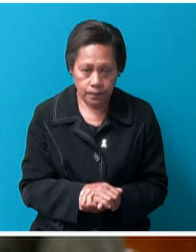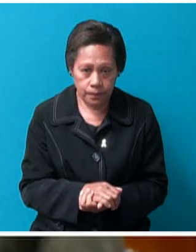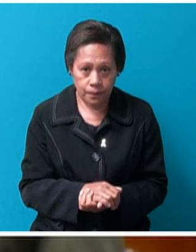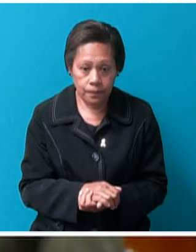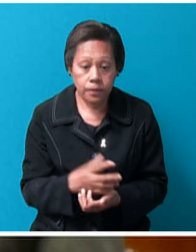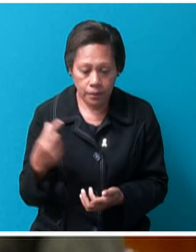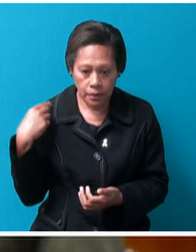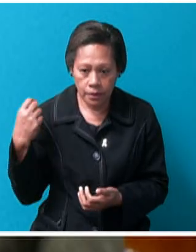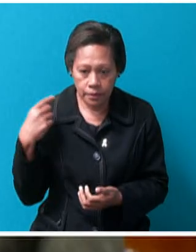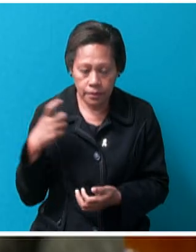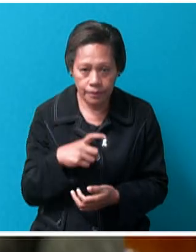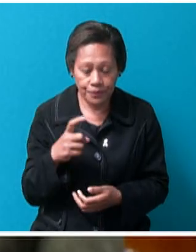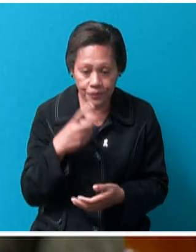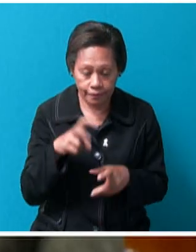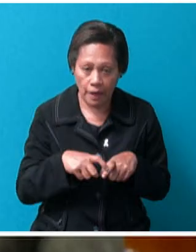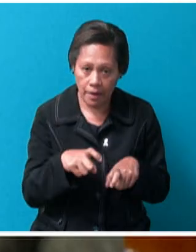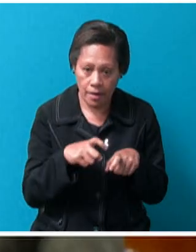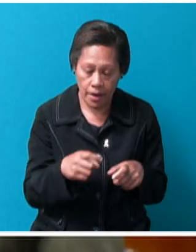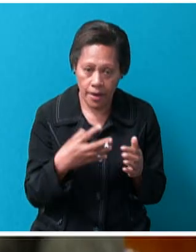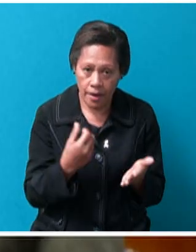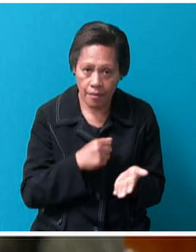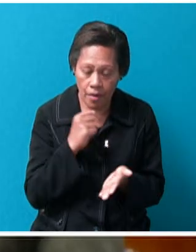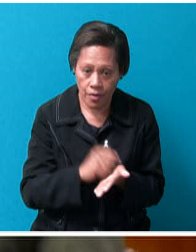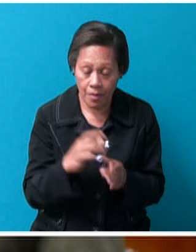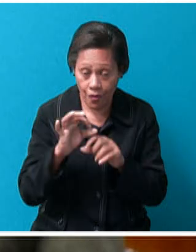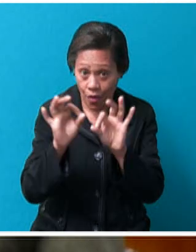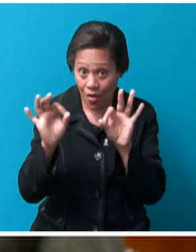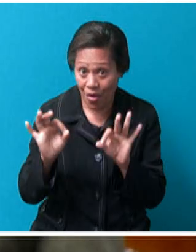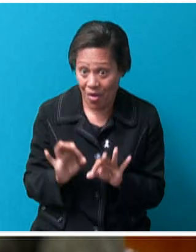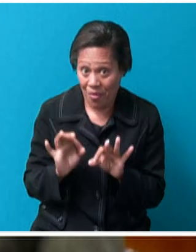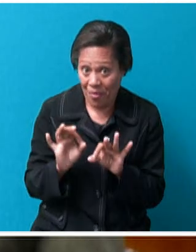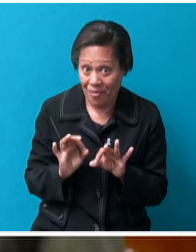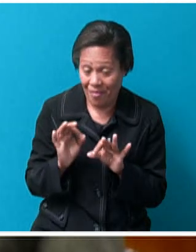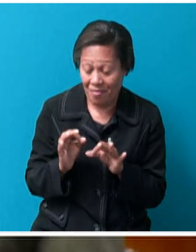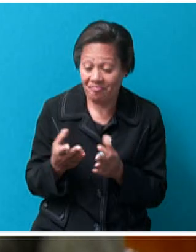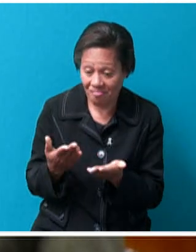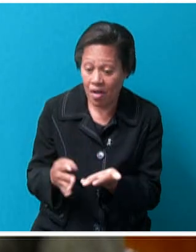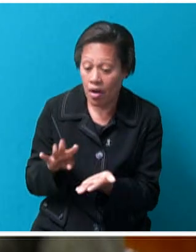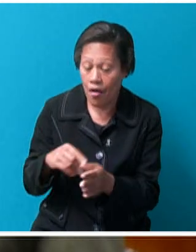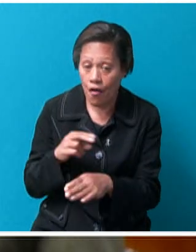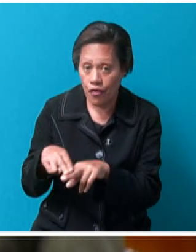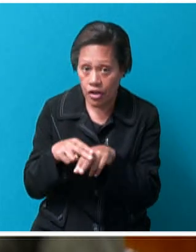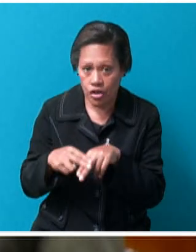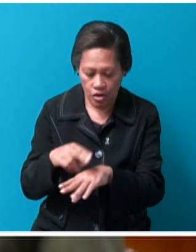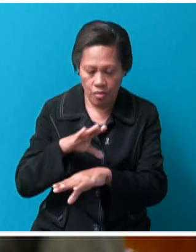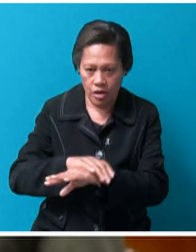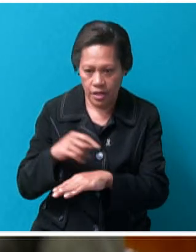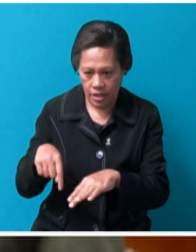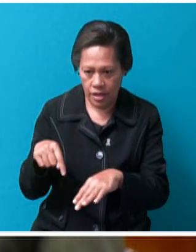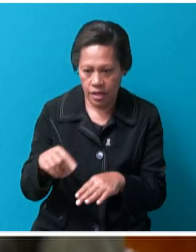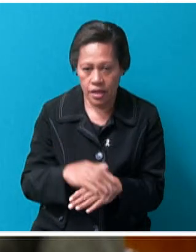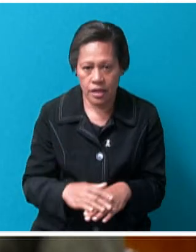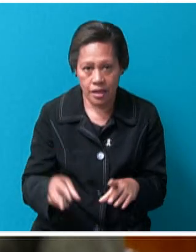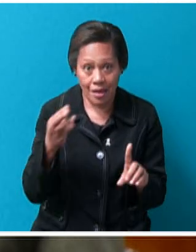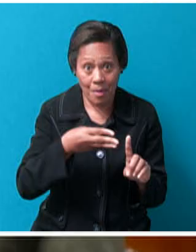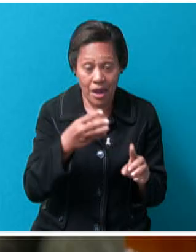Applicants can obtain the prescribed application form from the Police Clearance Office at the Fiji Police Force headquarters in Suva,